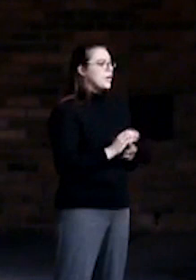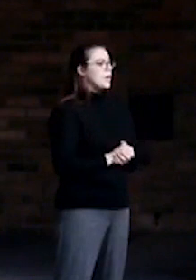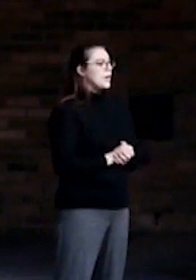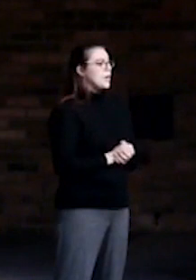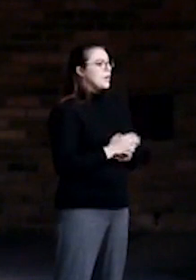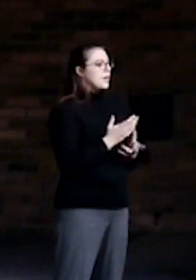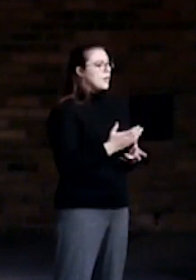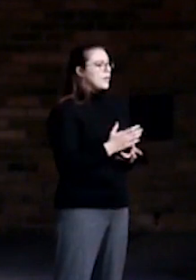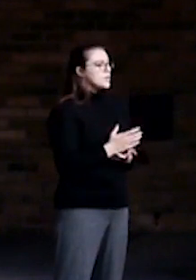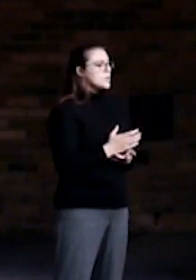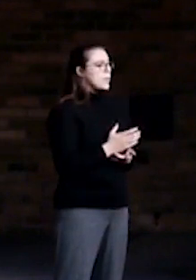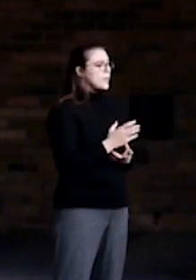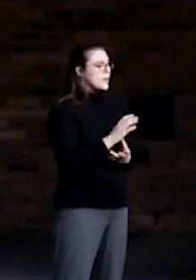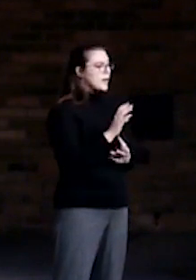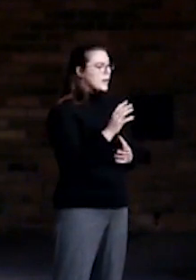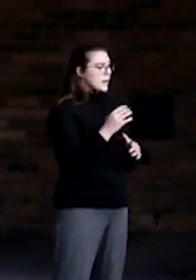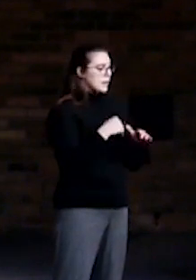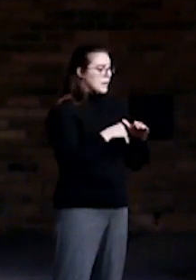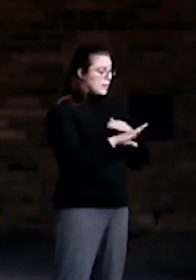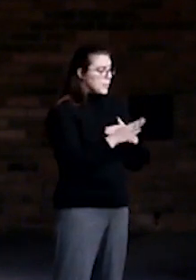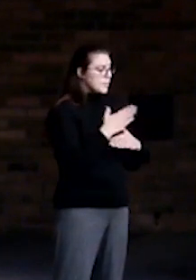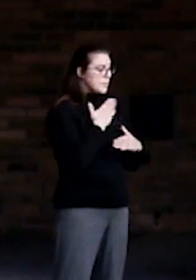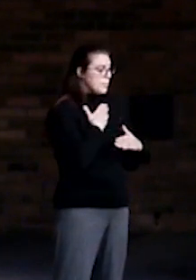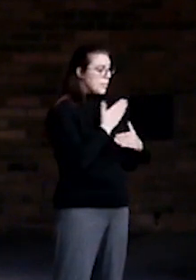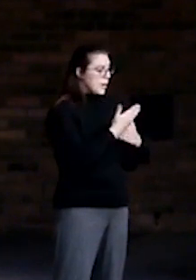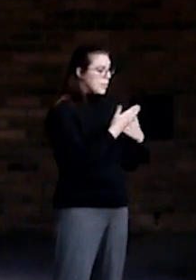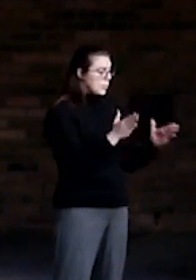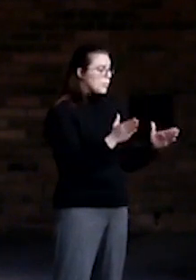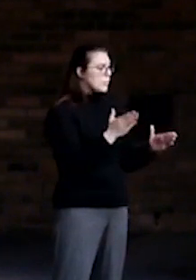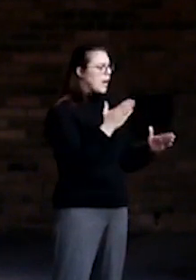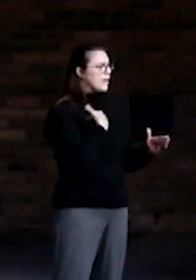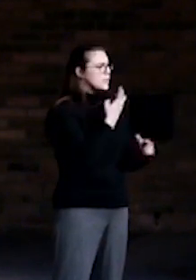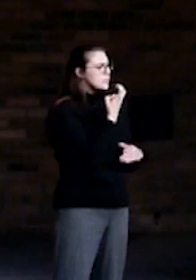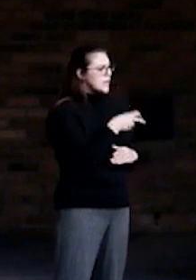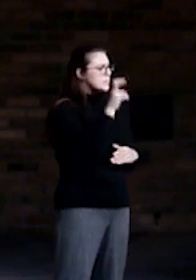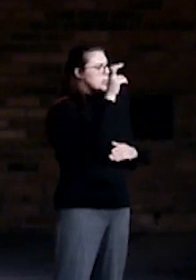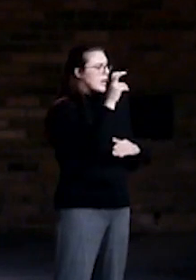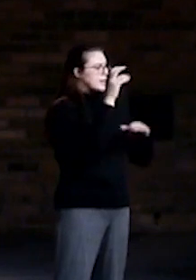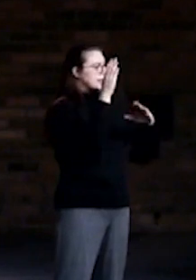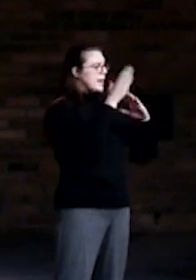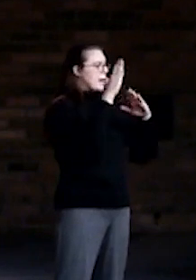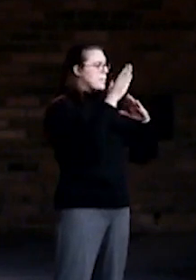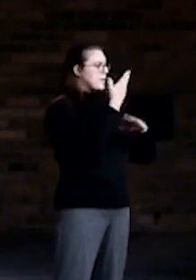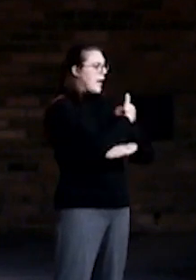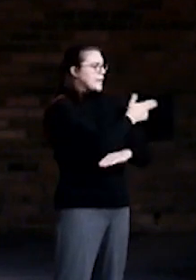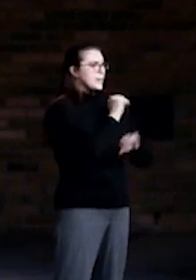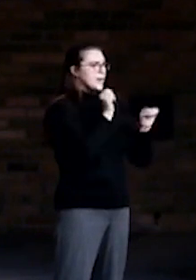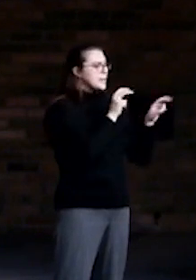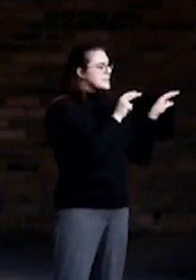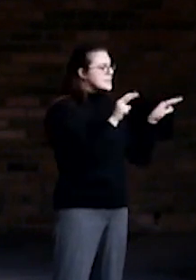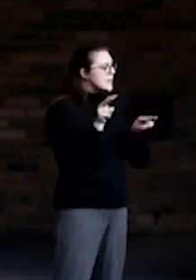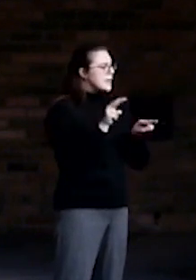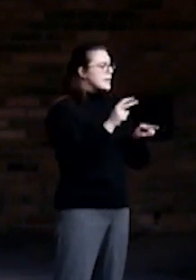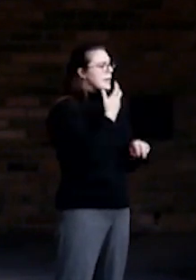As that hand came into my room, just about the time it hit the window, I was transported on top of the hospital and I could see all the flat roof and all the heaters and air conditionings.